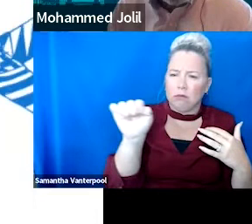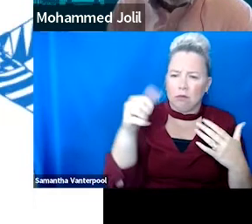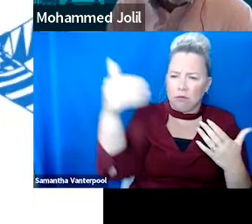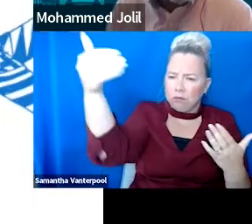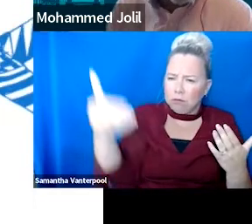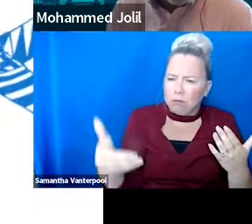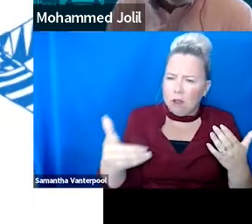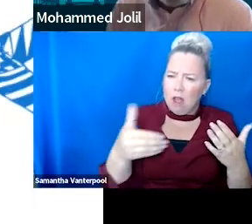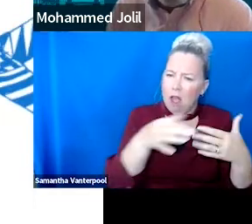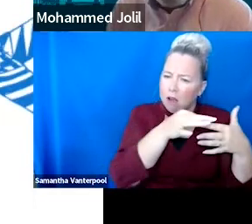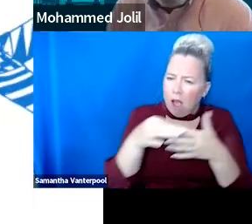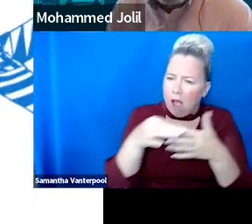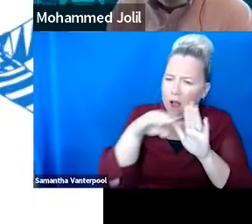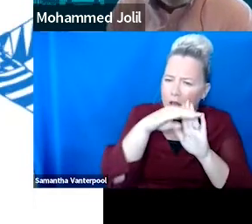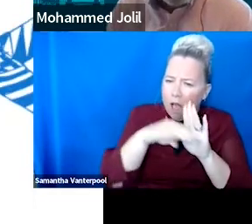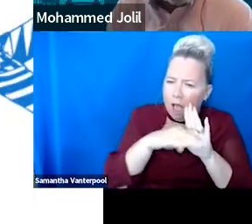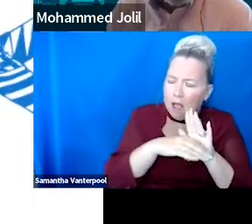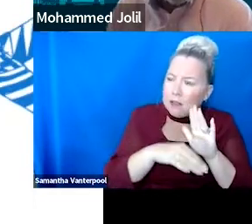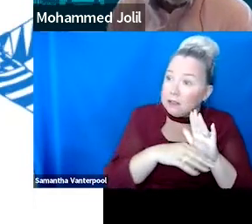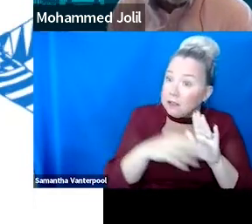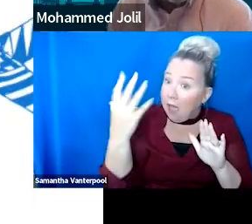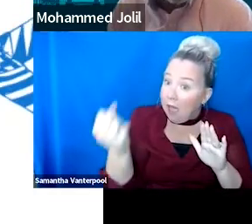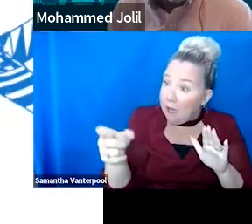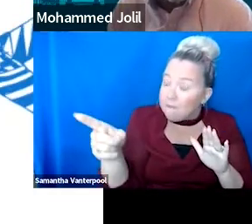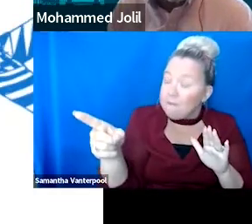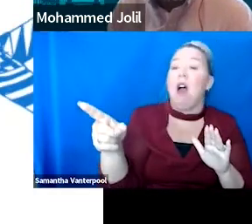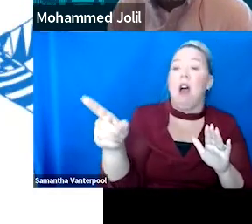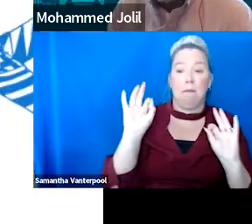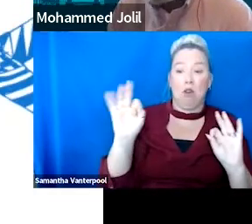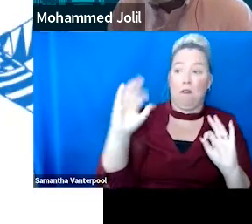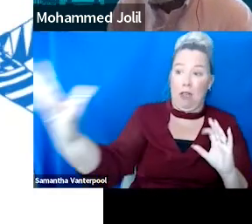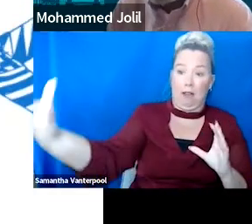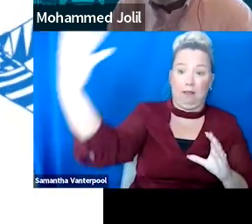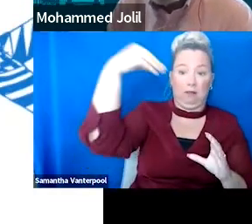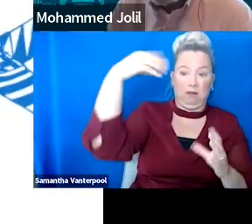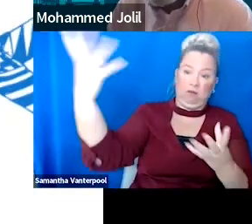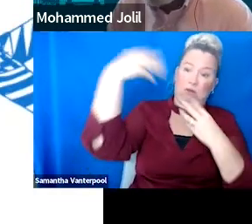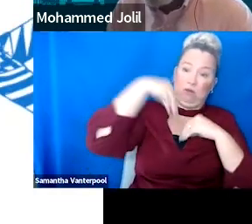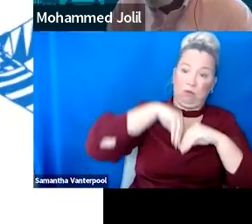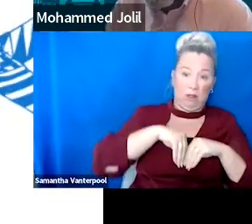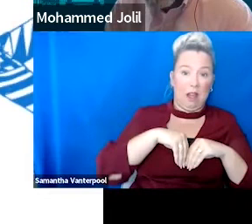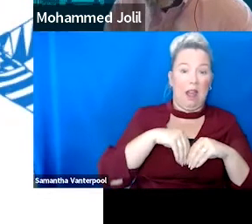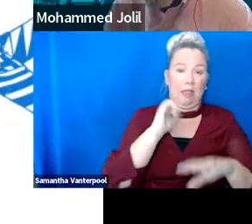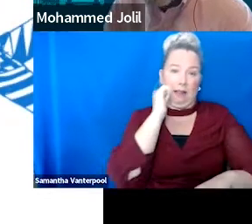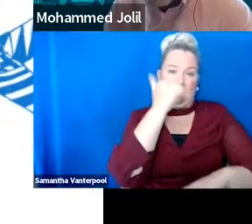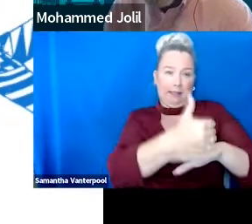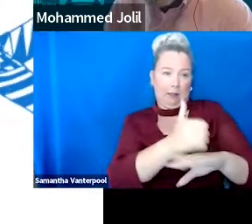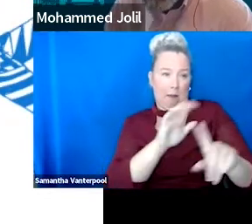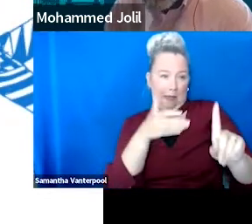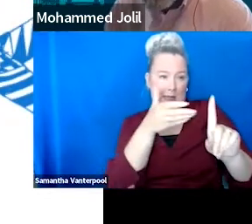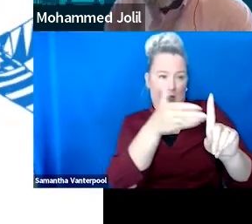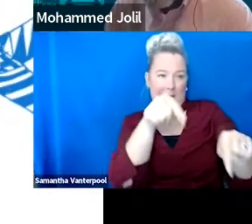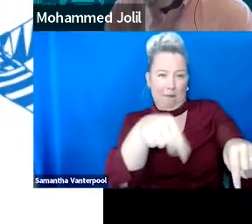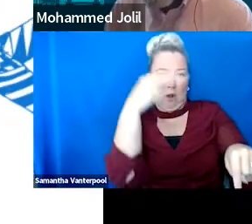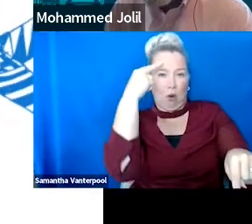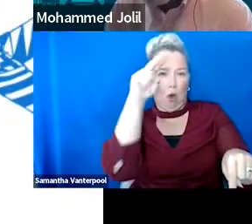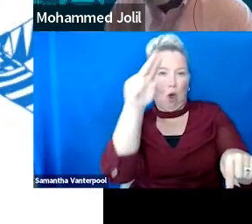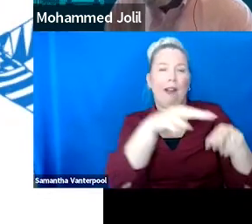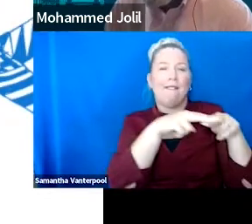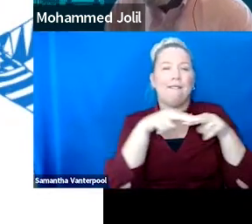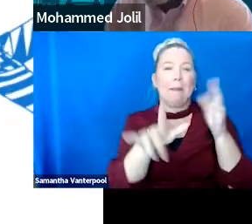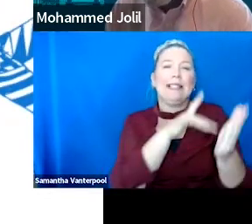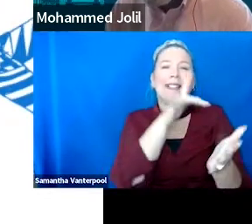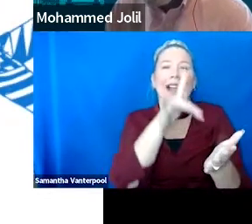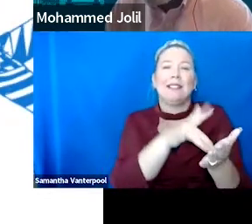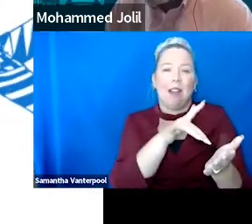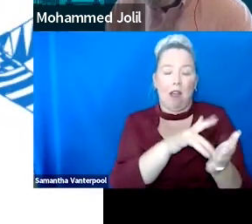adopting the guidance around what was to come in terms of family centres. So phase three